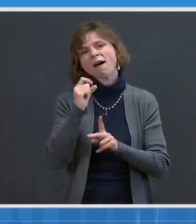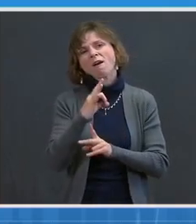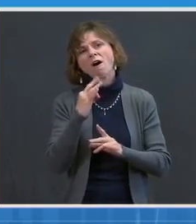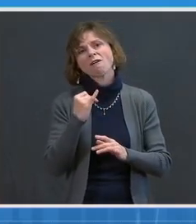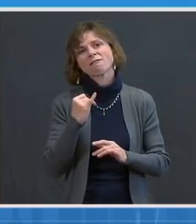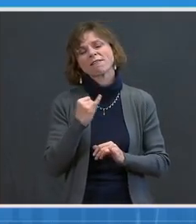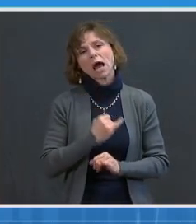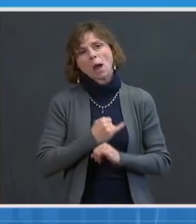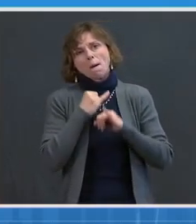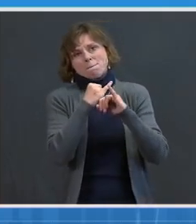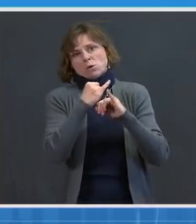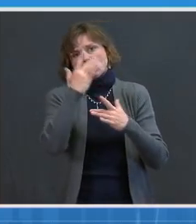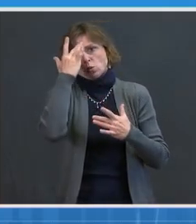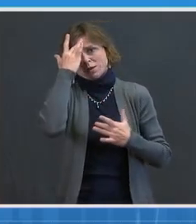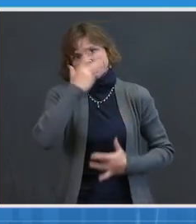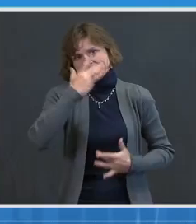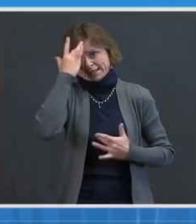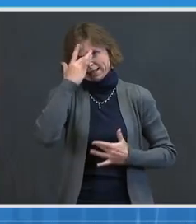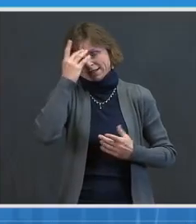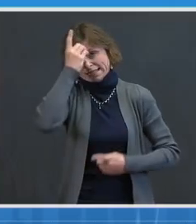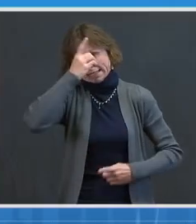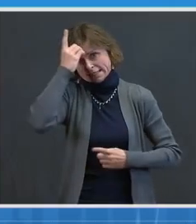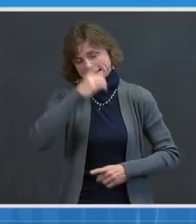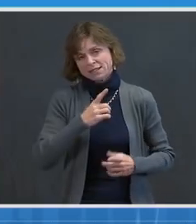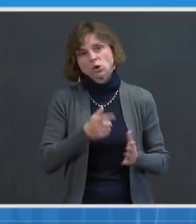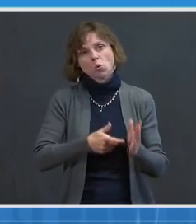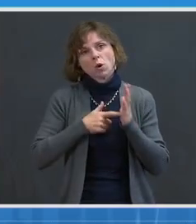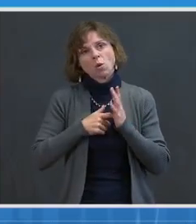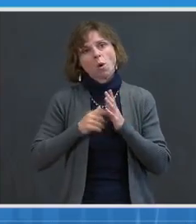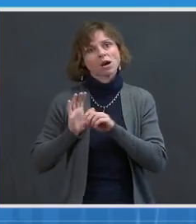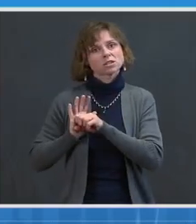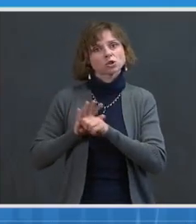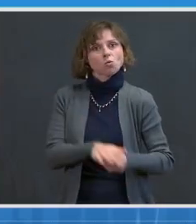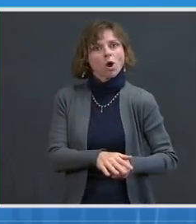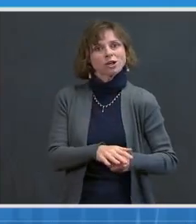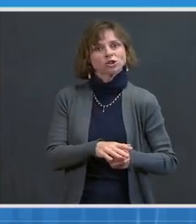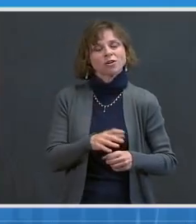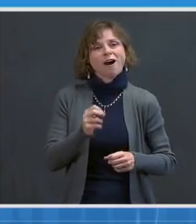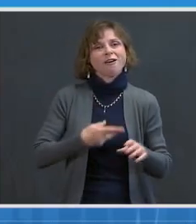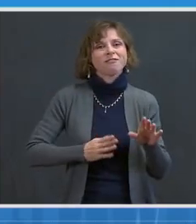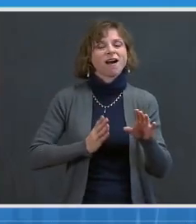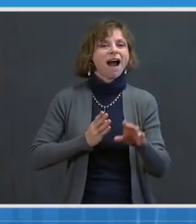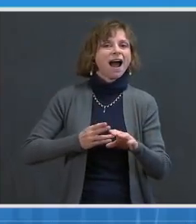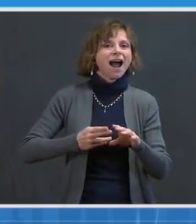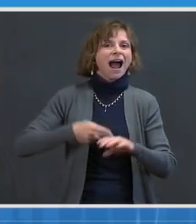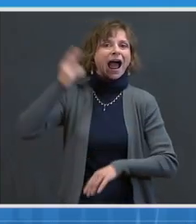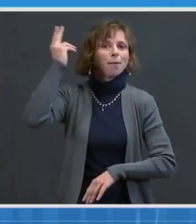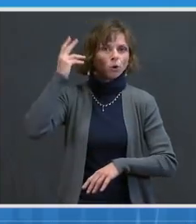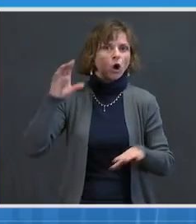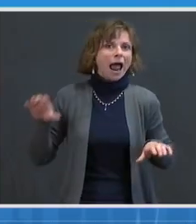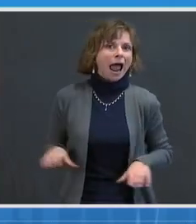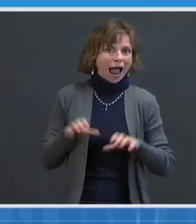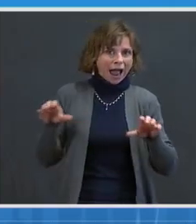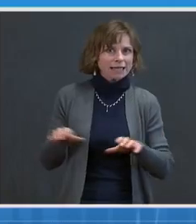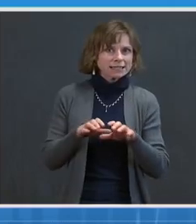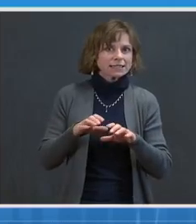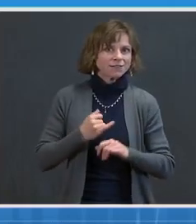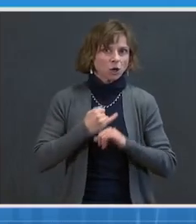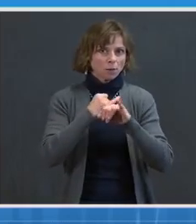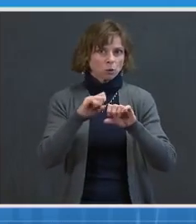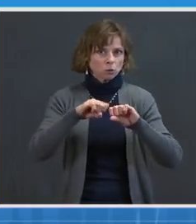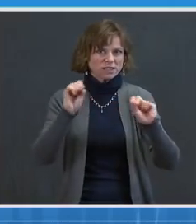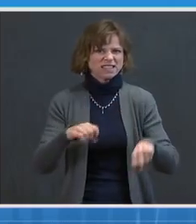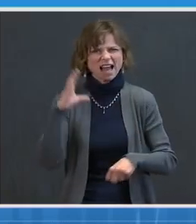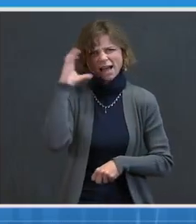disease requiring suppression of a hyperactive immune system. It's estimated that about 3%